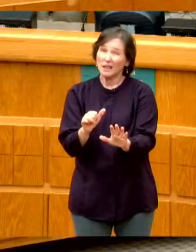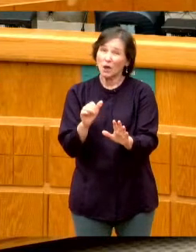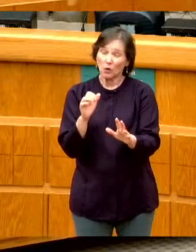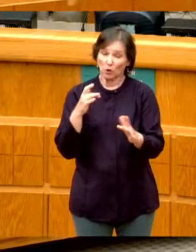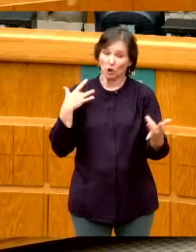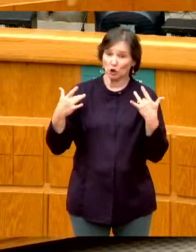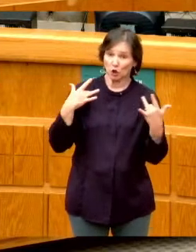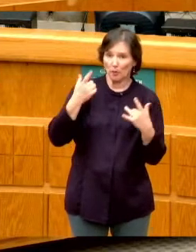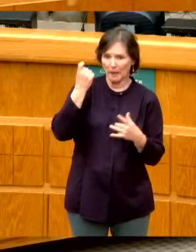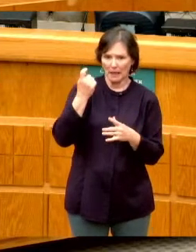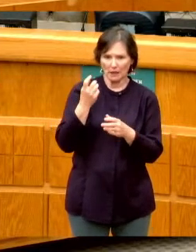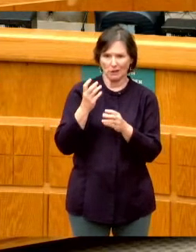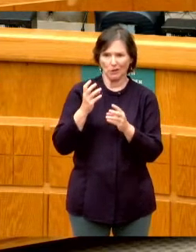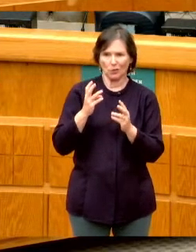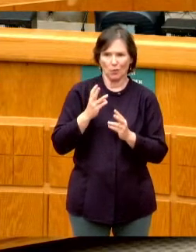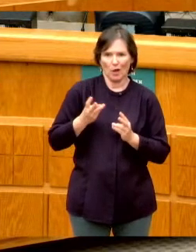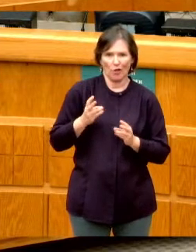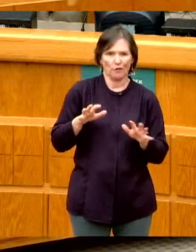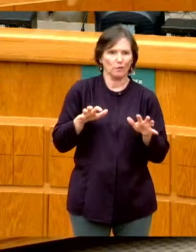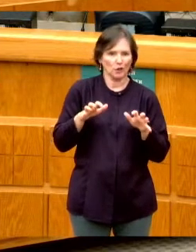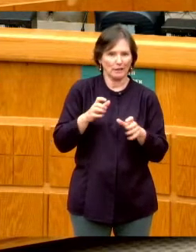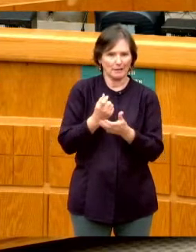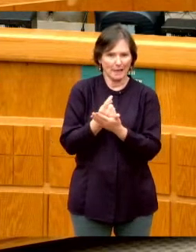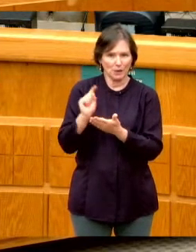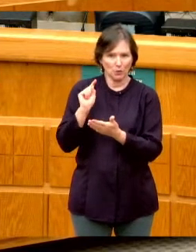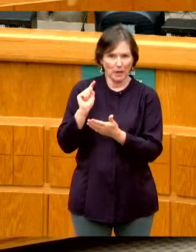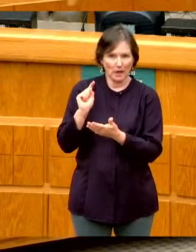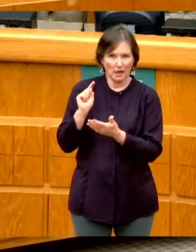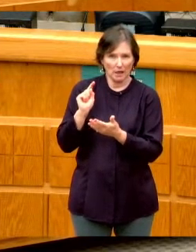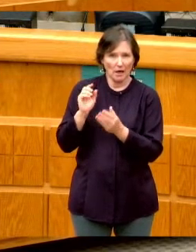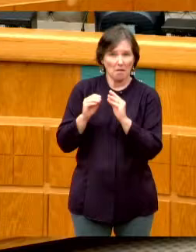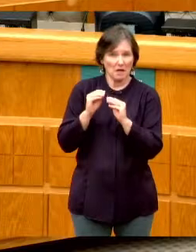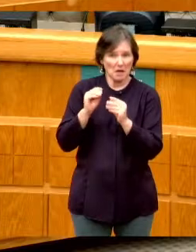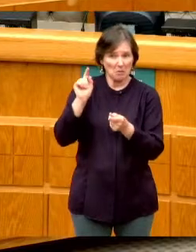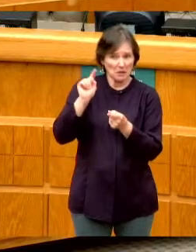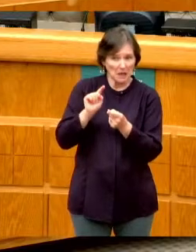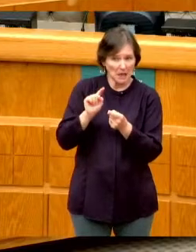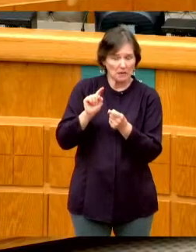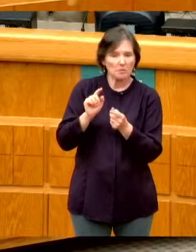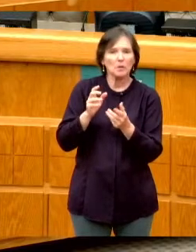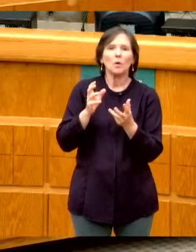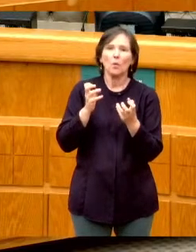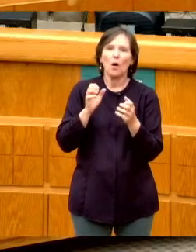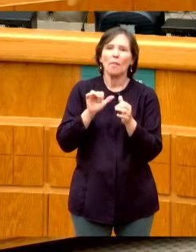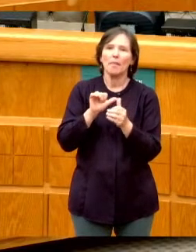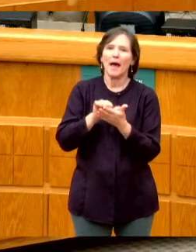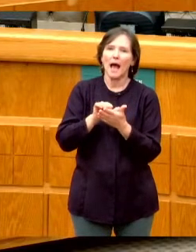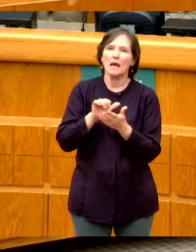because of the weather, our numbers did decrease, but we want to make sure that they continue to decrease.